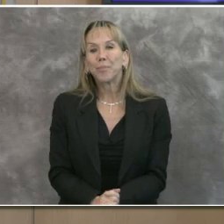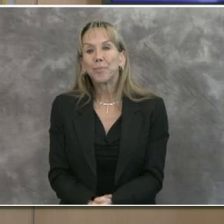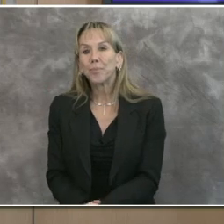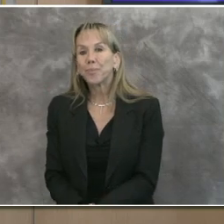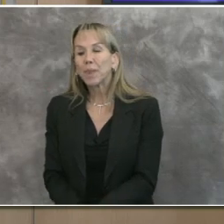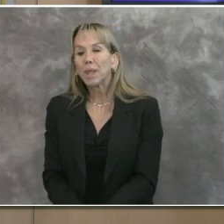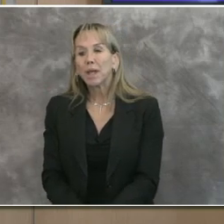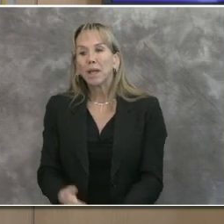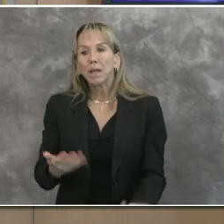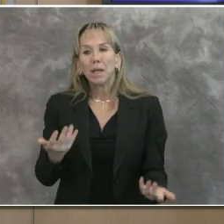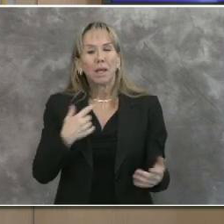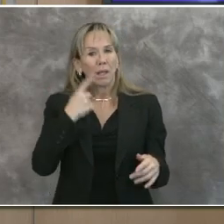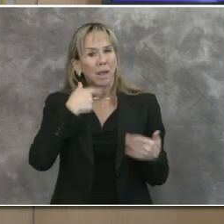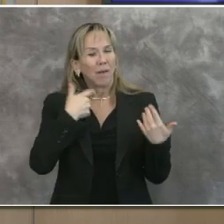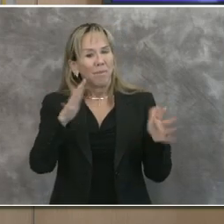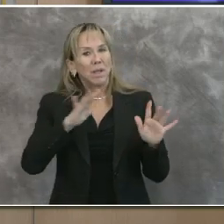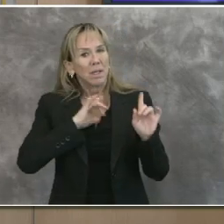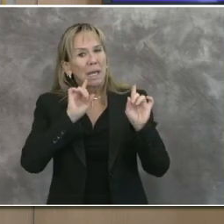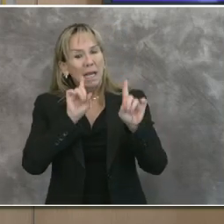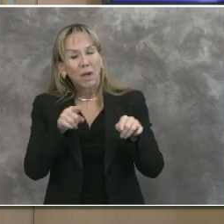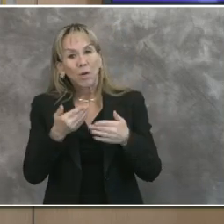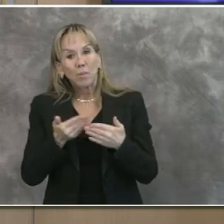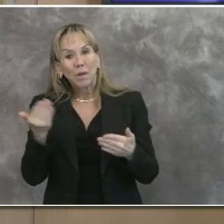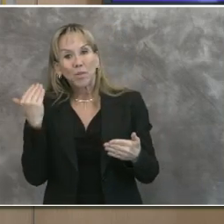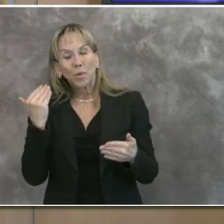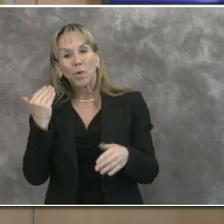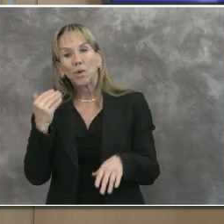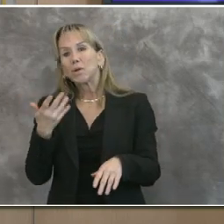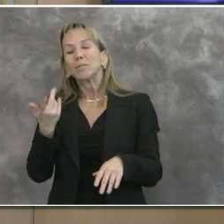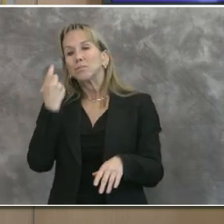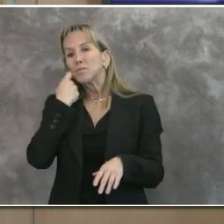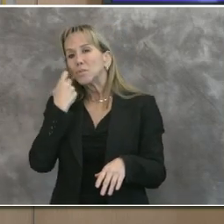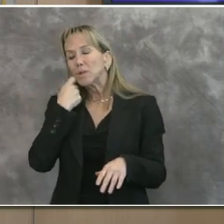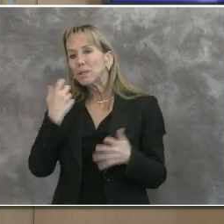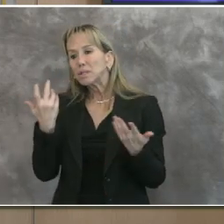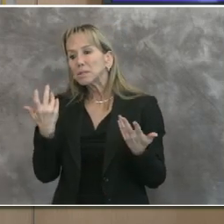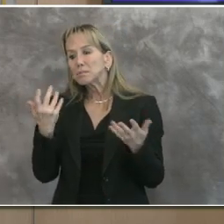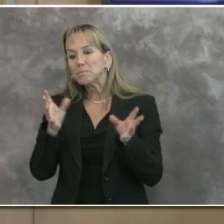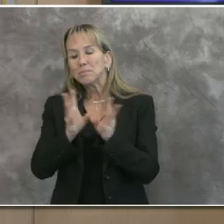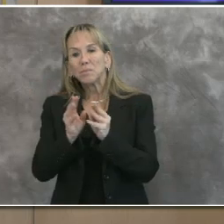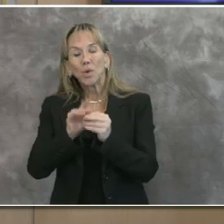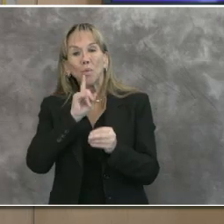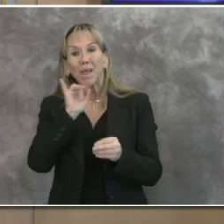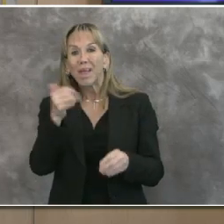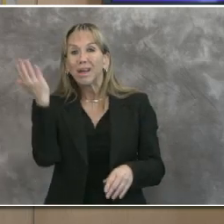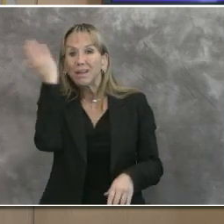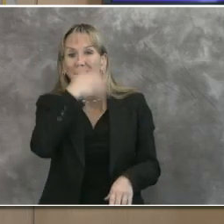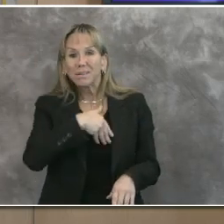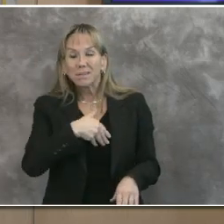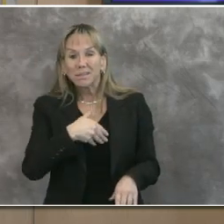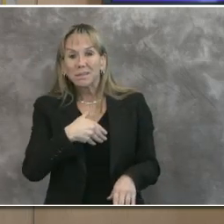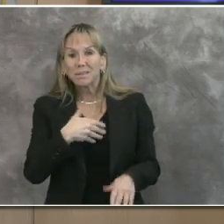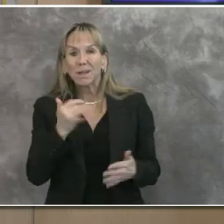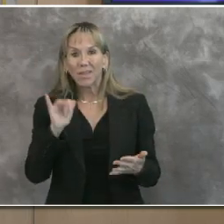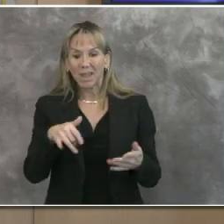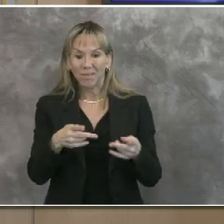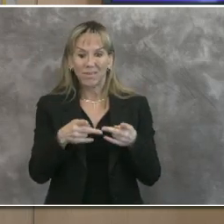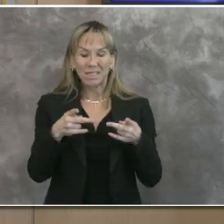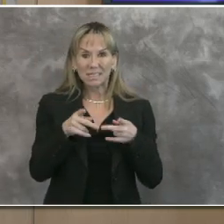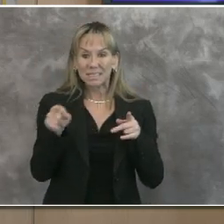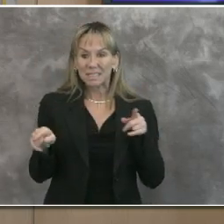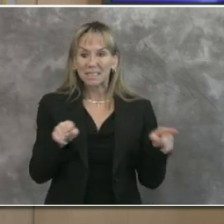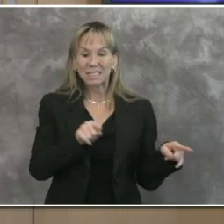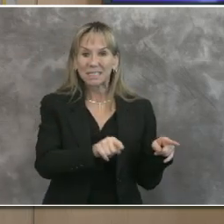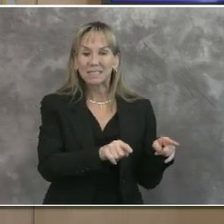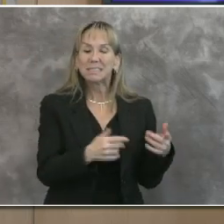as I think I've answered before in several previous conferences, really the oversight of these particular facilities is